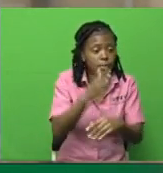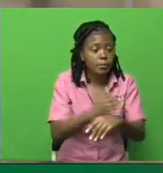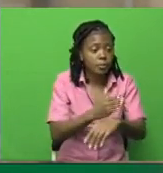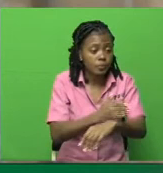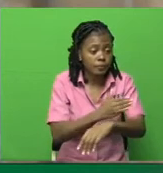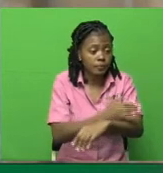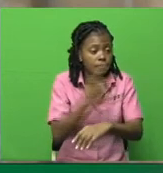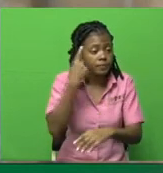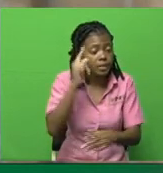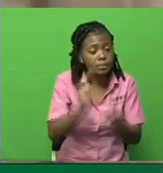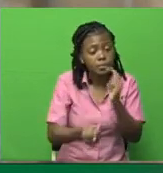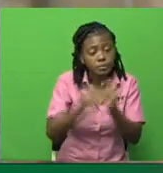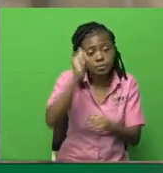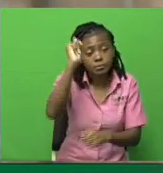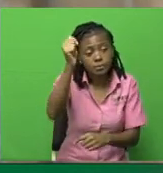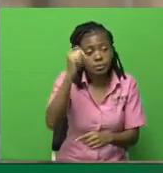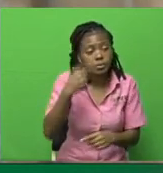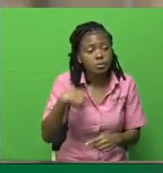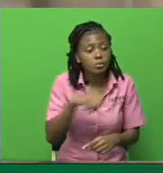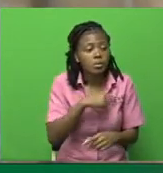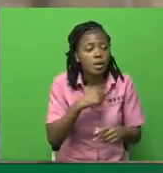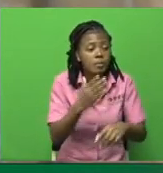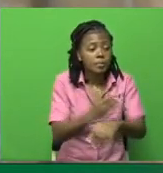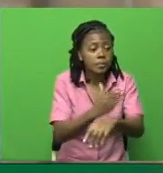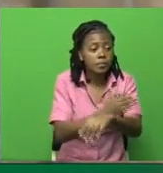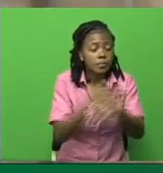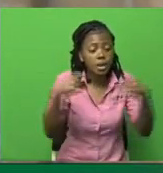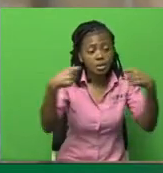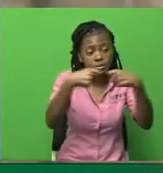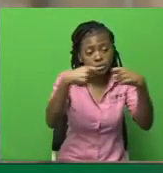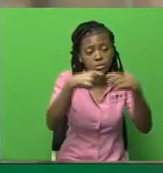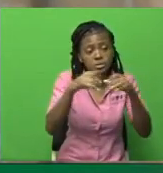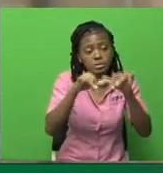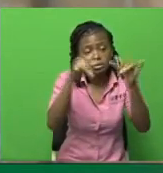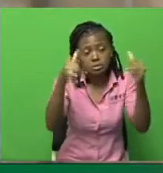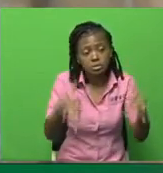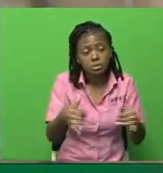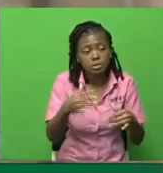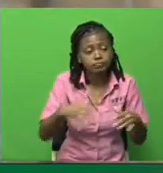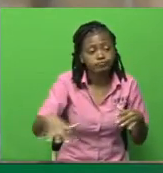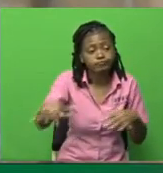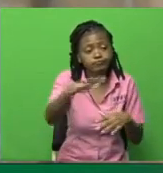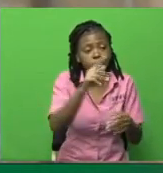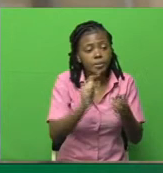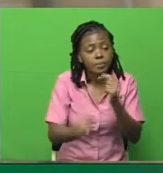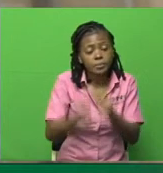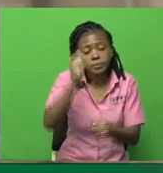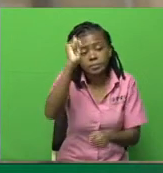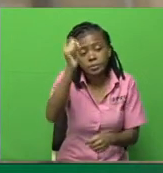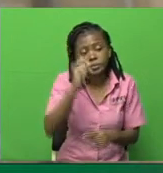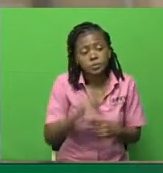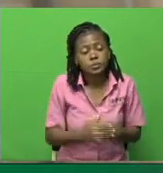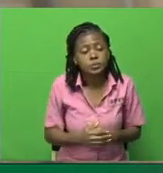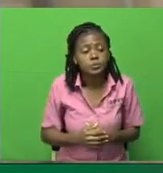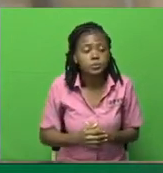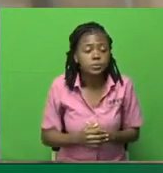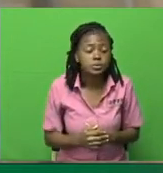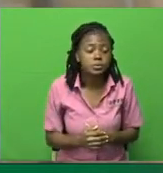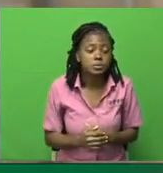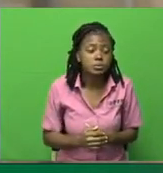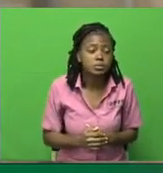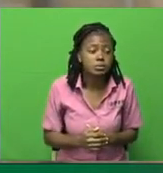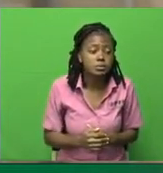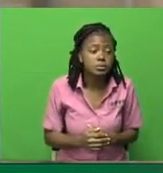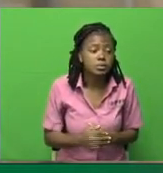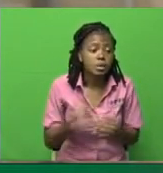electricity infrastructure all across Trinidad and Tobago the following projects were completed in